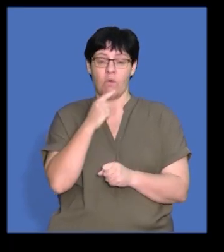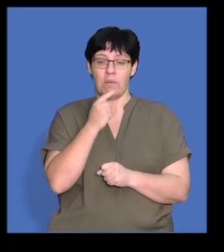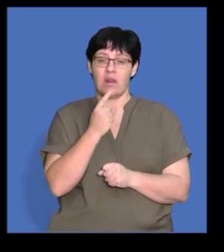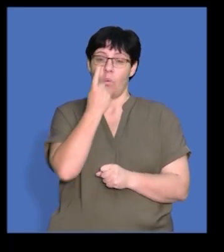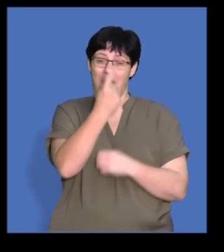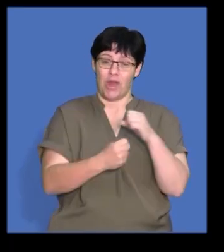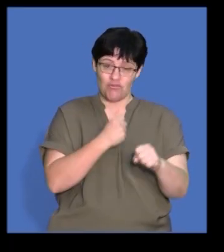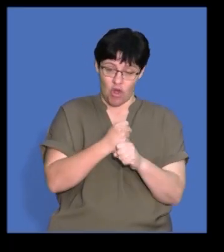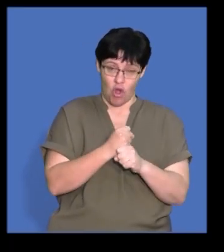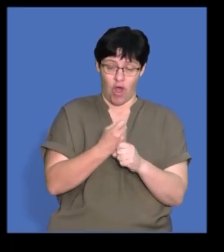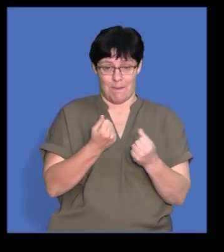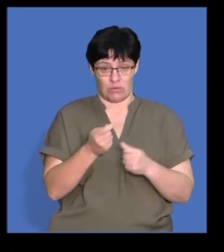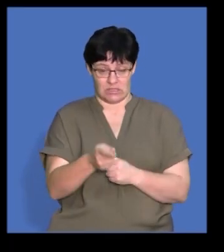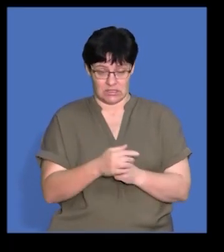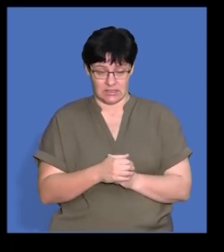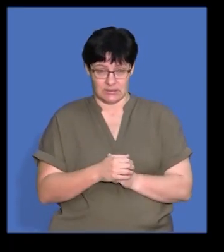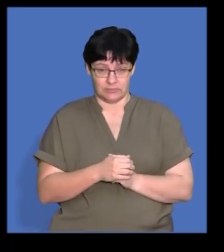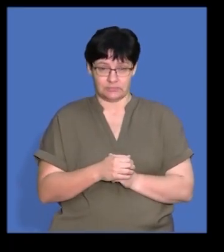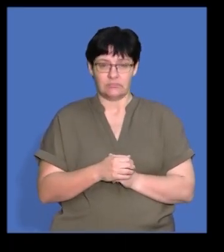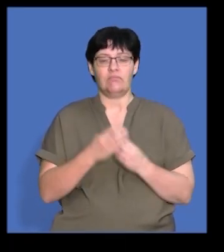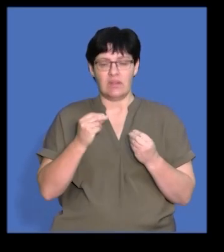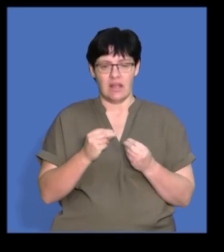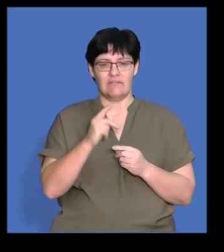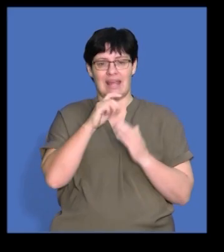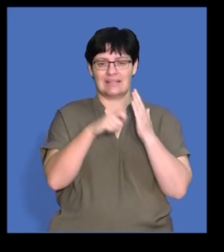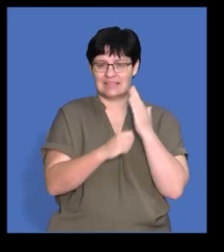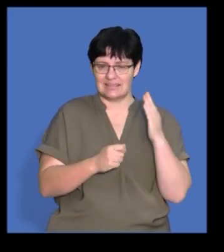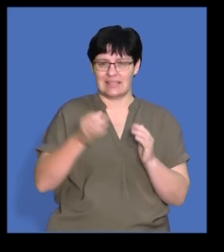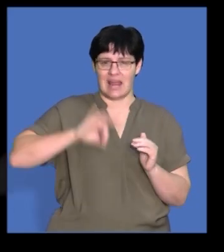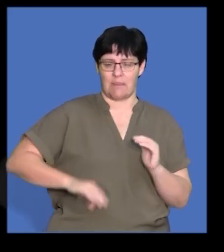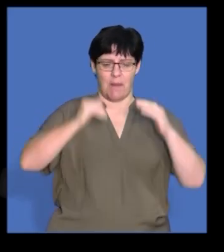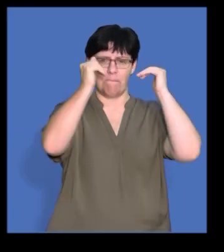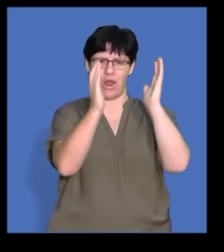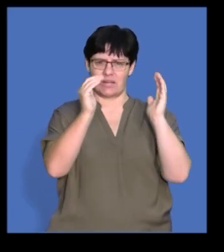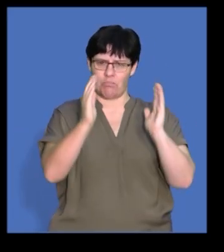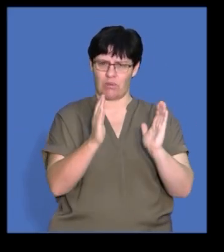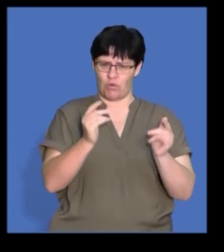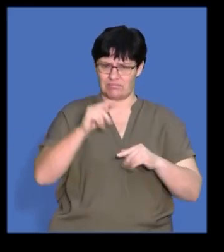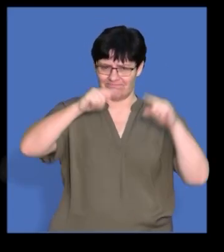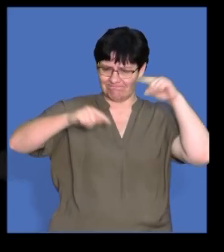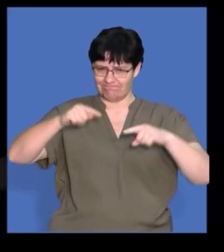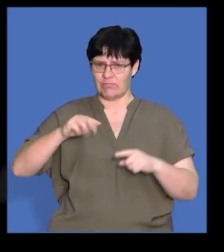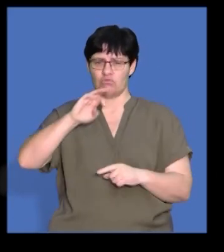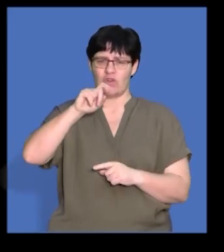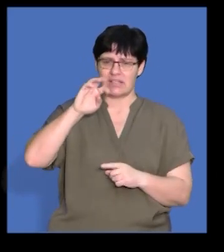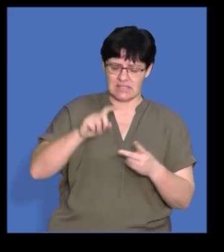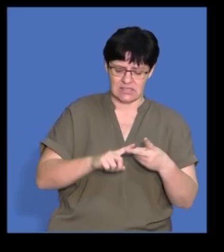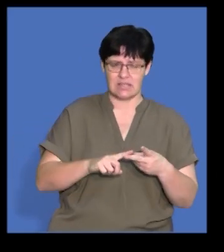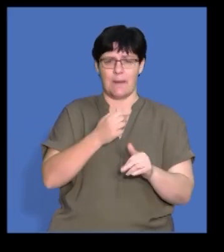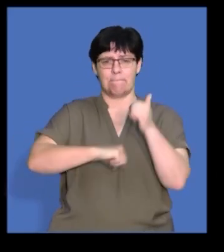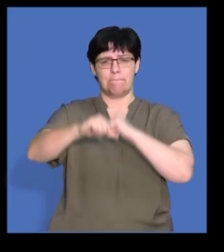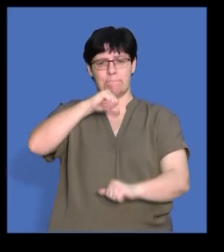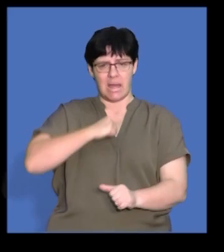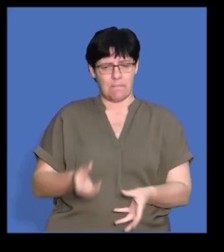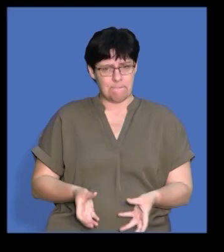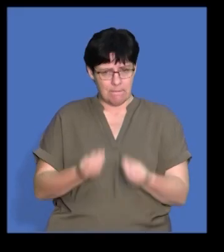annual amounts. And we've got our tax incomes, the different brackets, the tax rate, our tax rebate that we